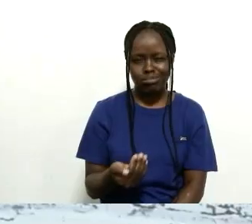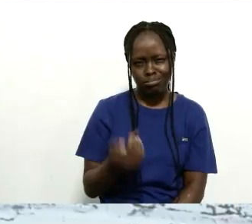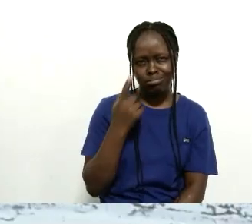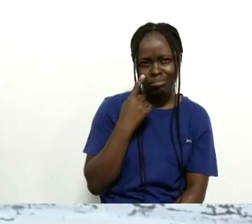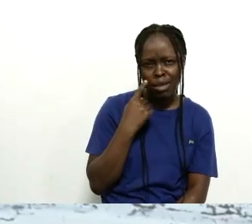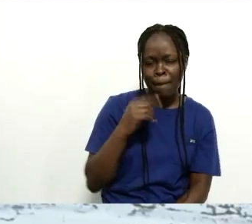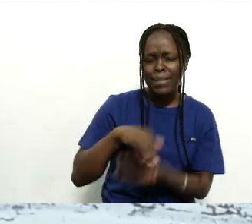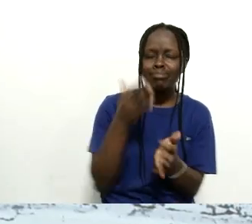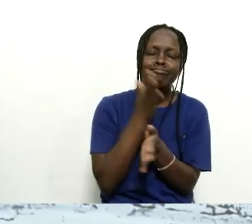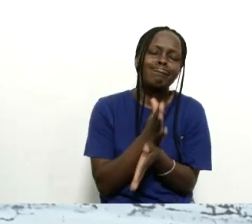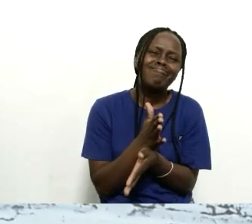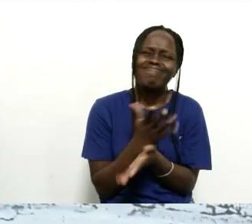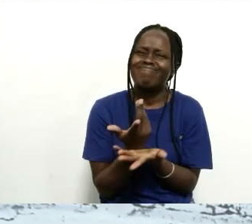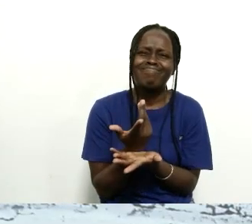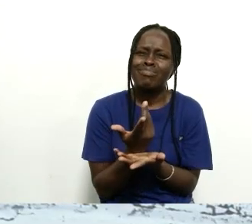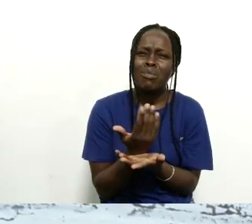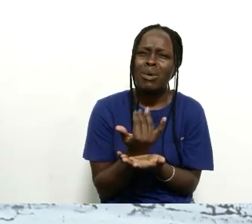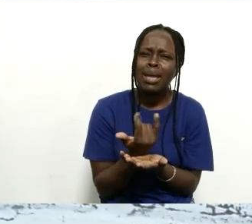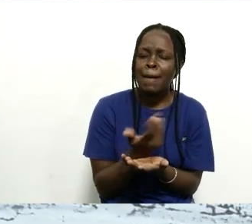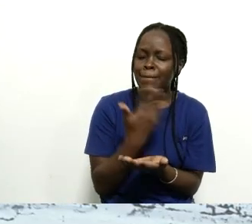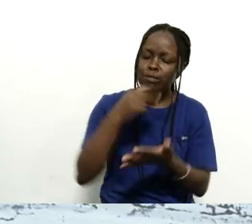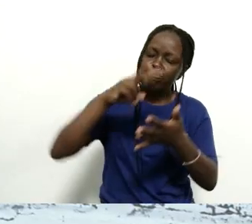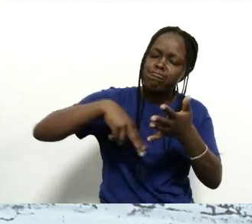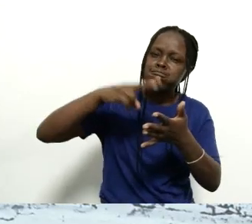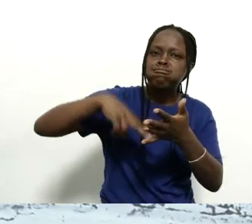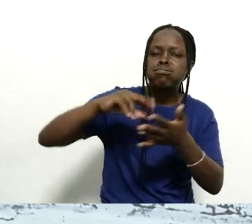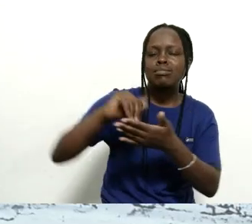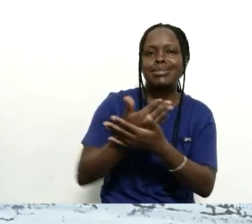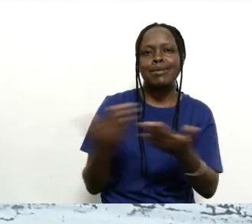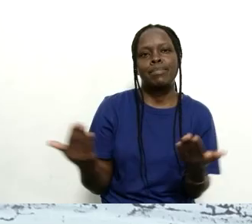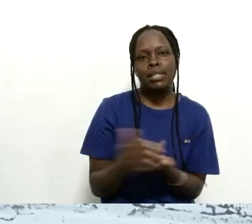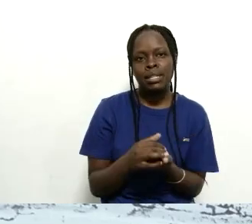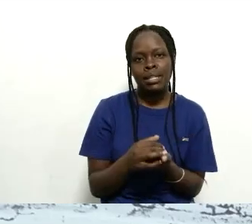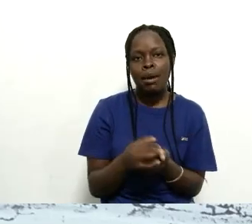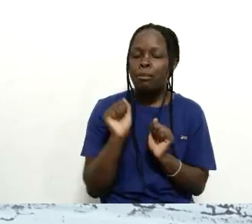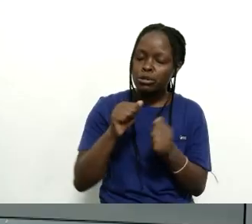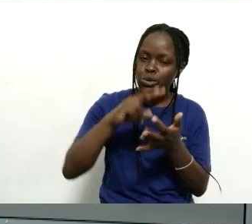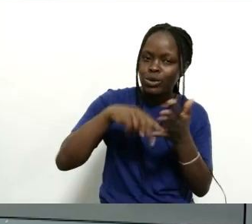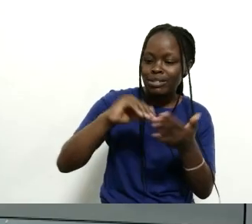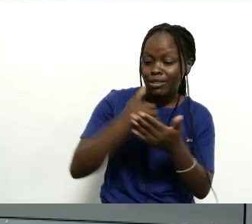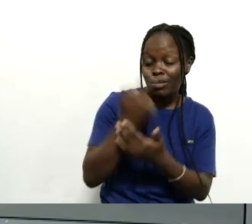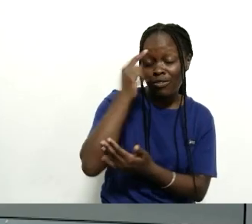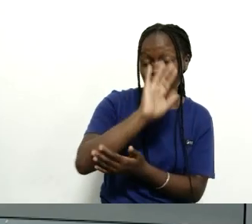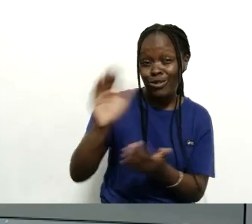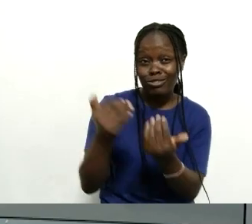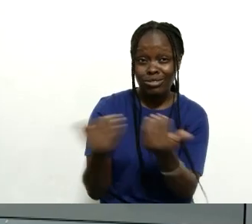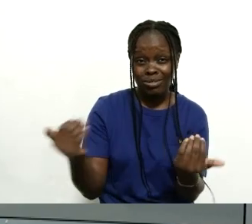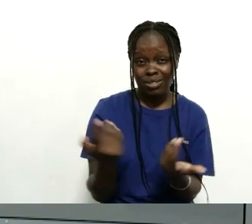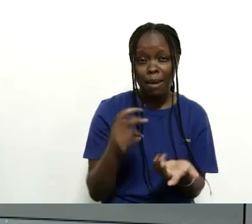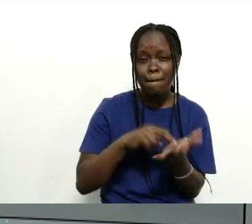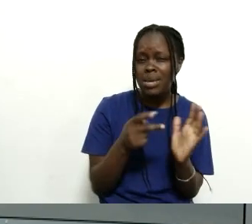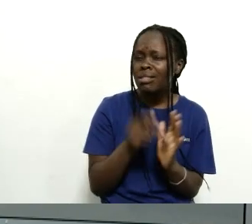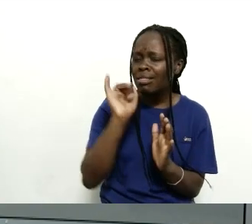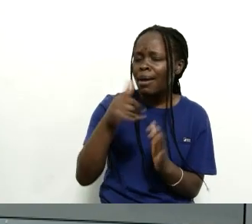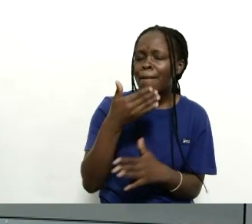your parents to bring them on board, help them read, help them know the capacity, the reading capacity of their children, not just grade level, to know how